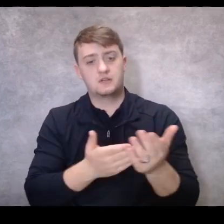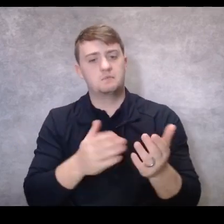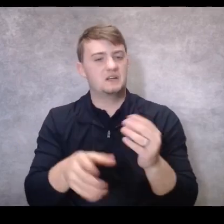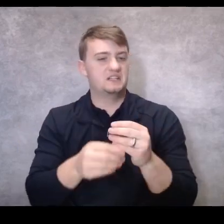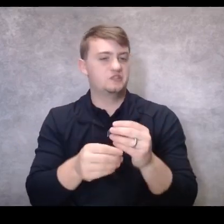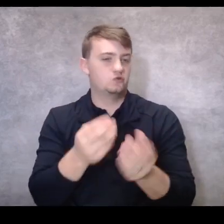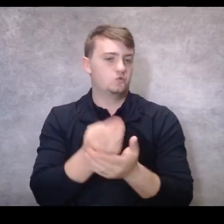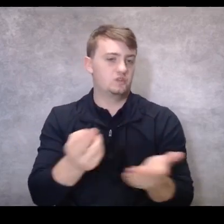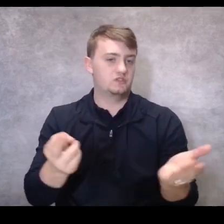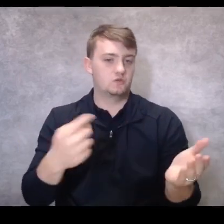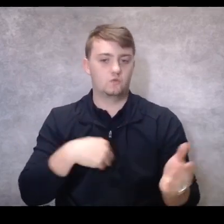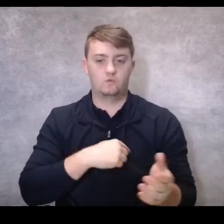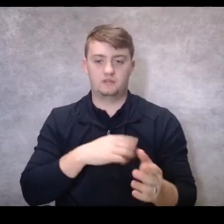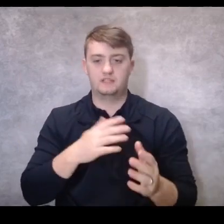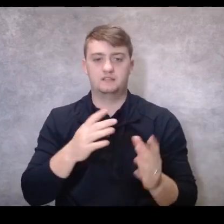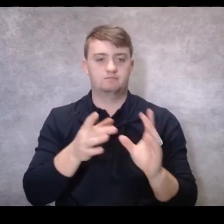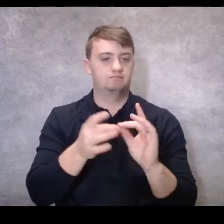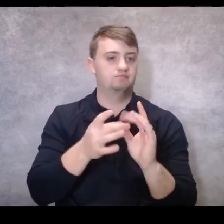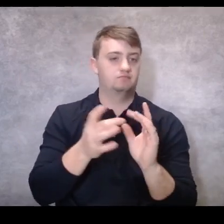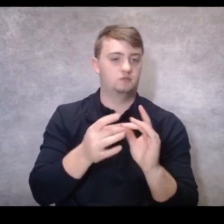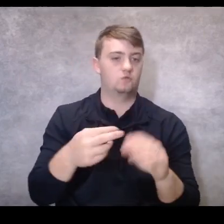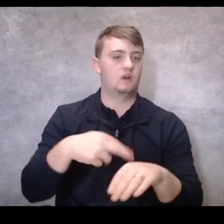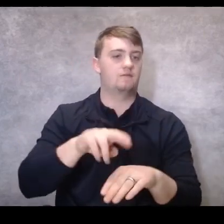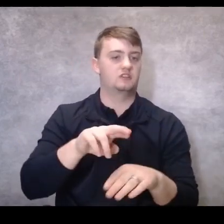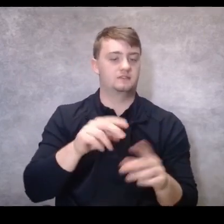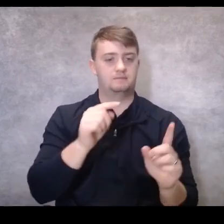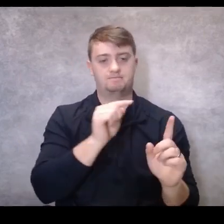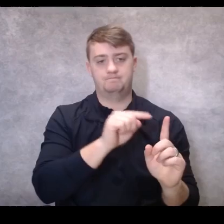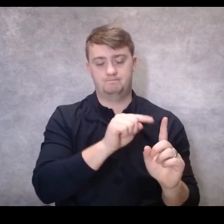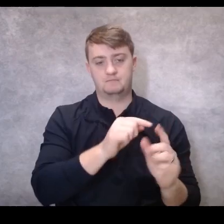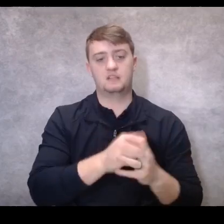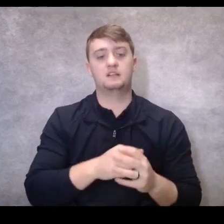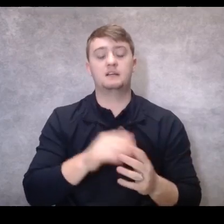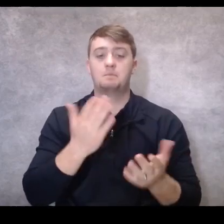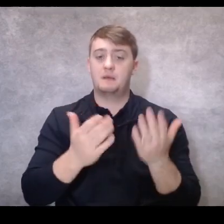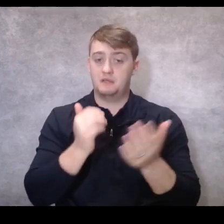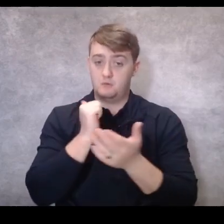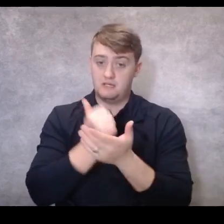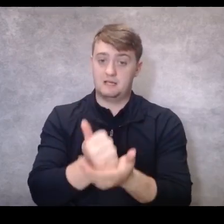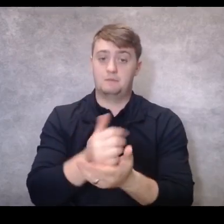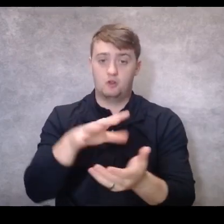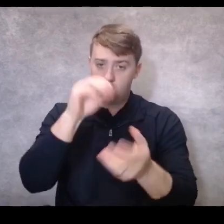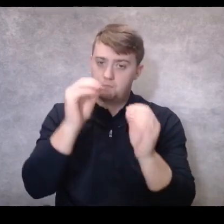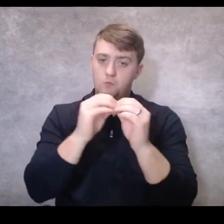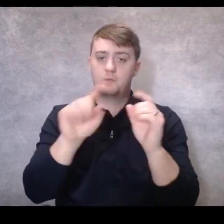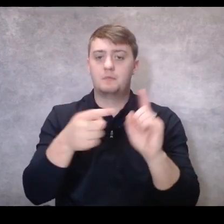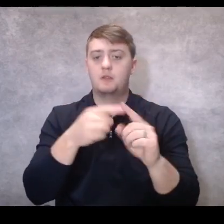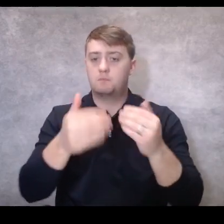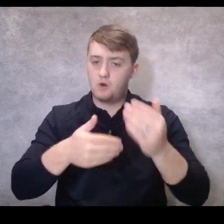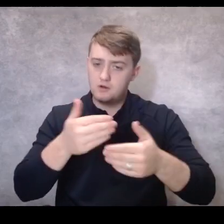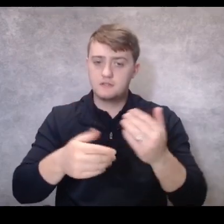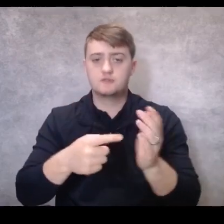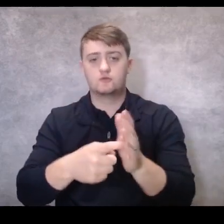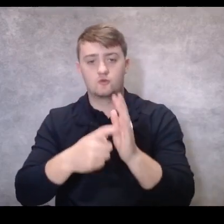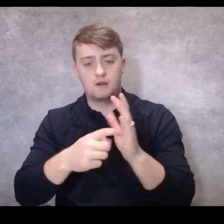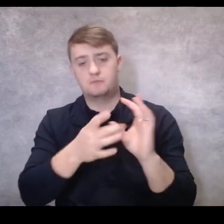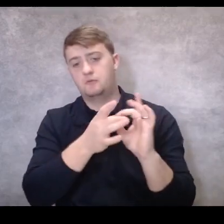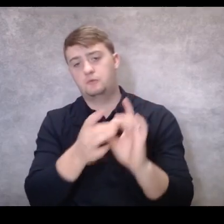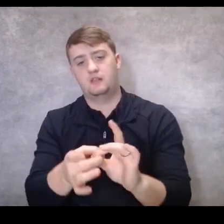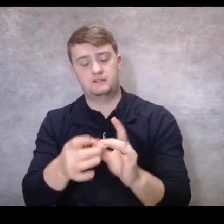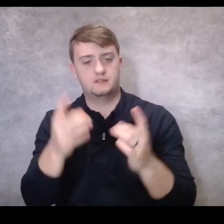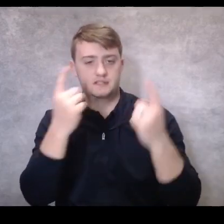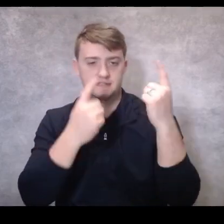Here are a few additional resources we referenced within this video that may assist in learning more about the process and